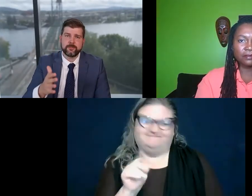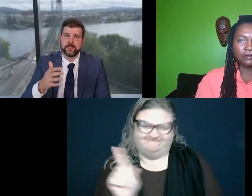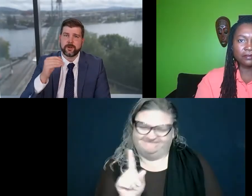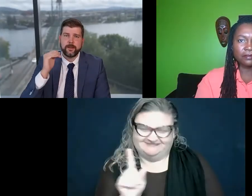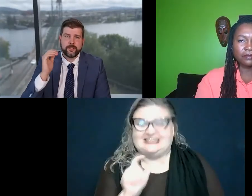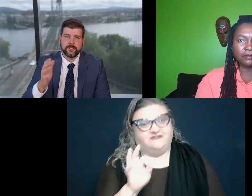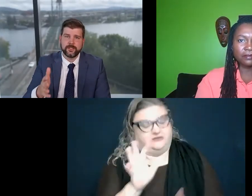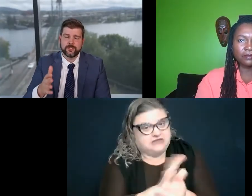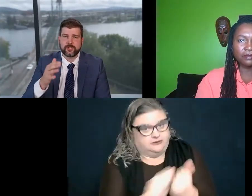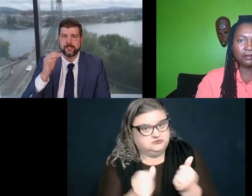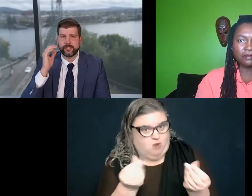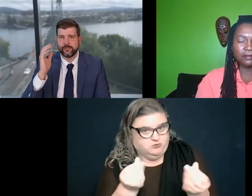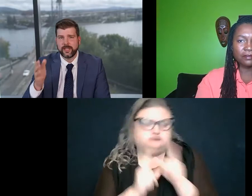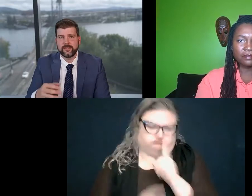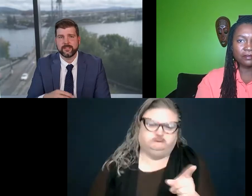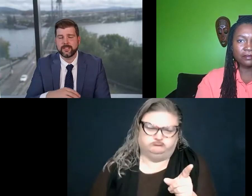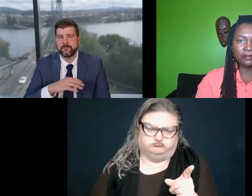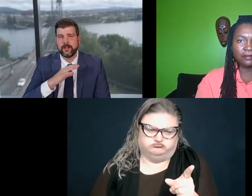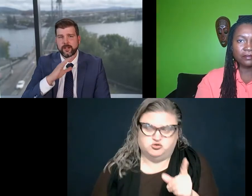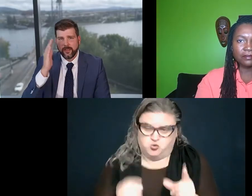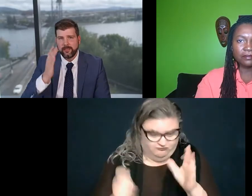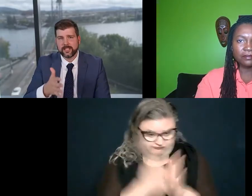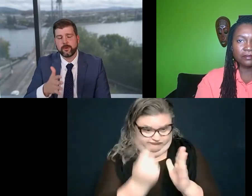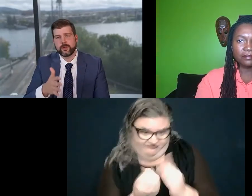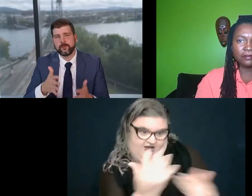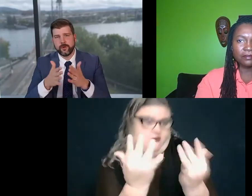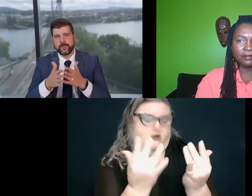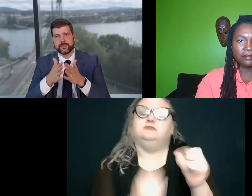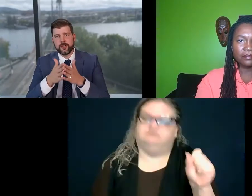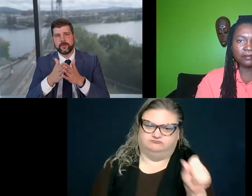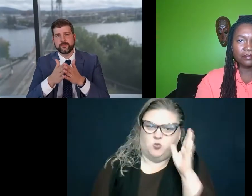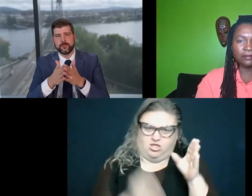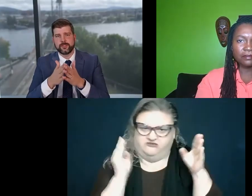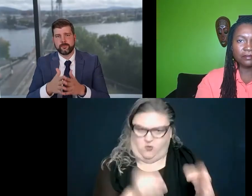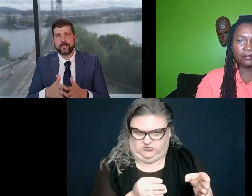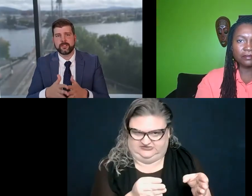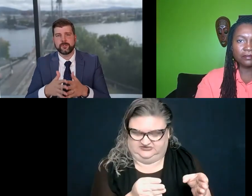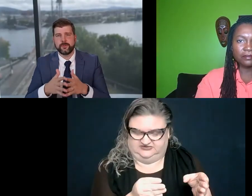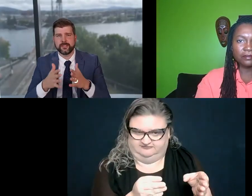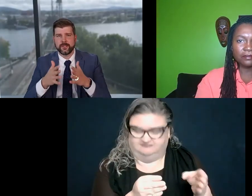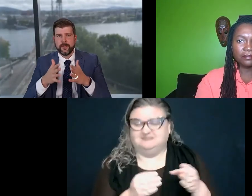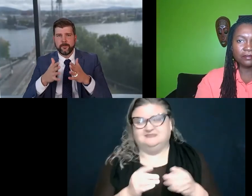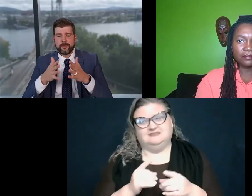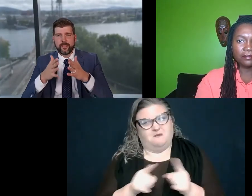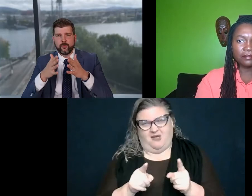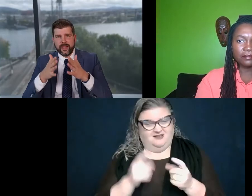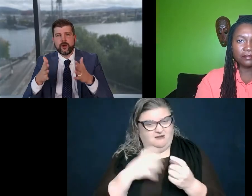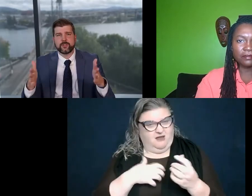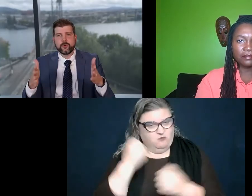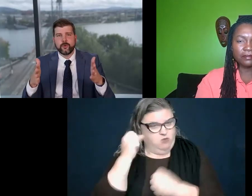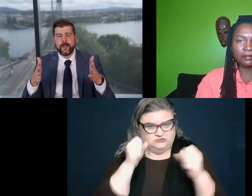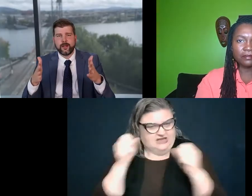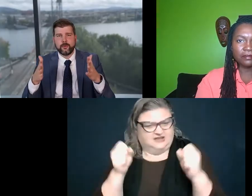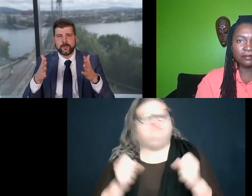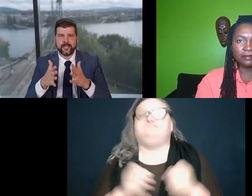you're damaging property and destruction, you're lighting things on fire, that's where we're going to focus our resources and prosecution, because that